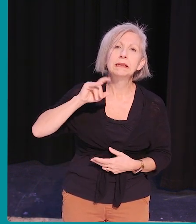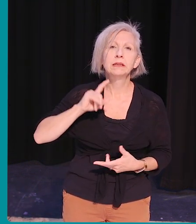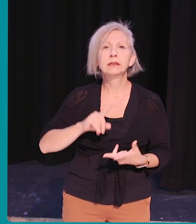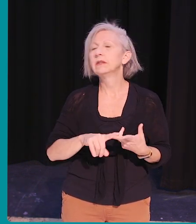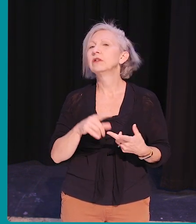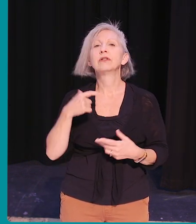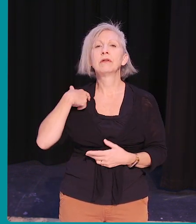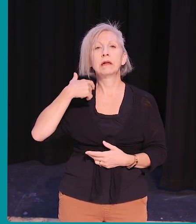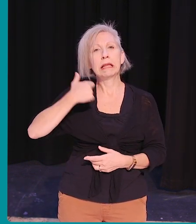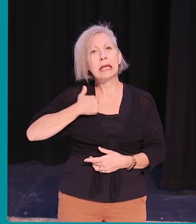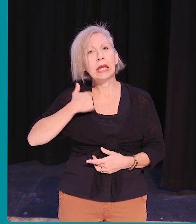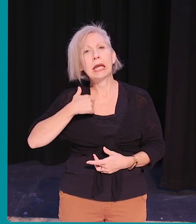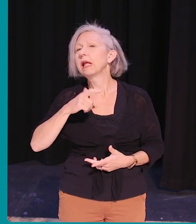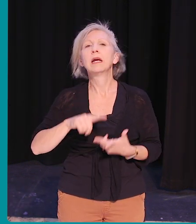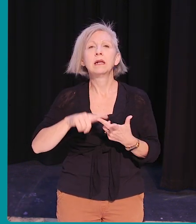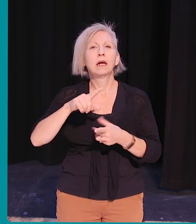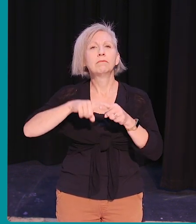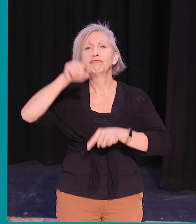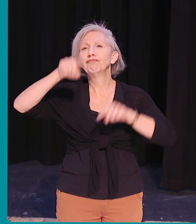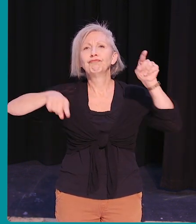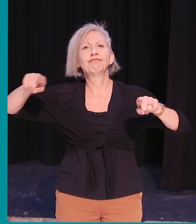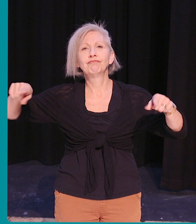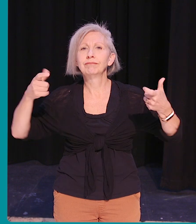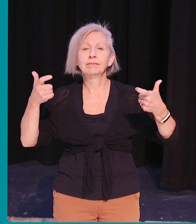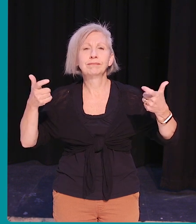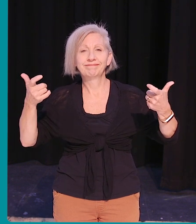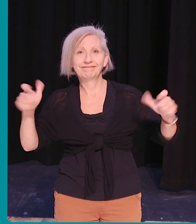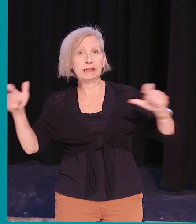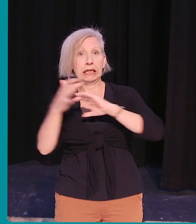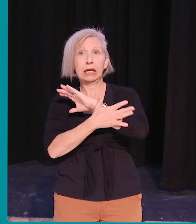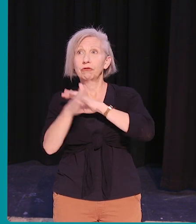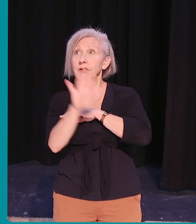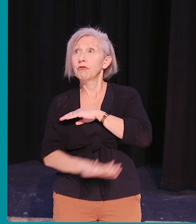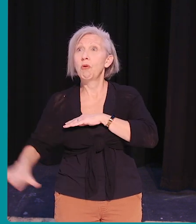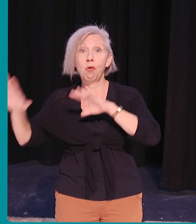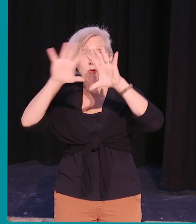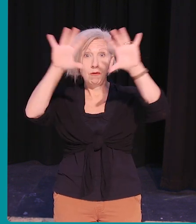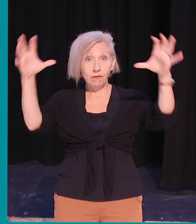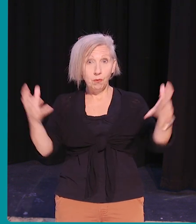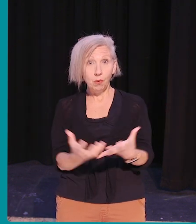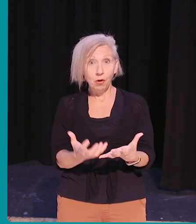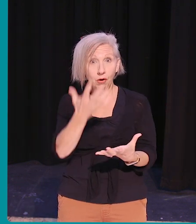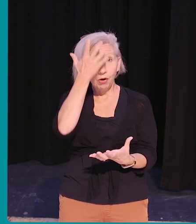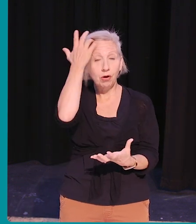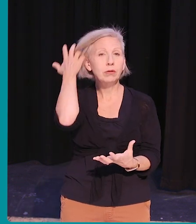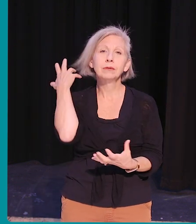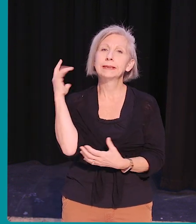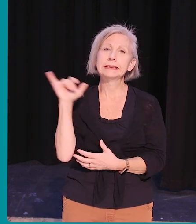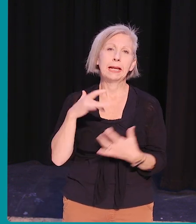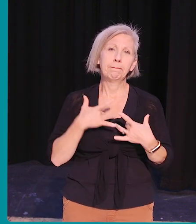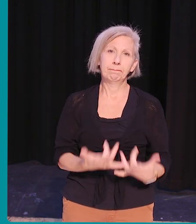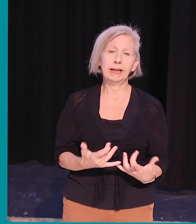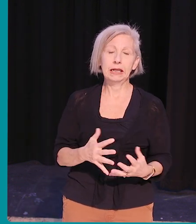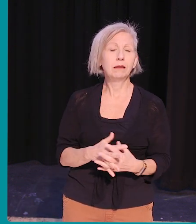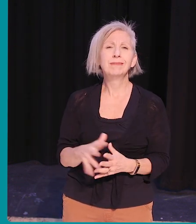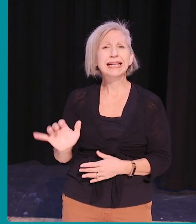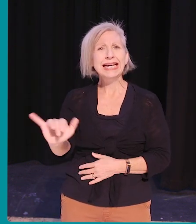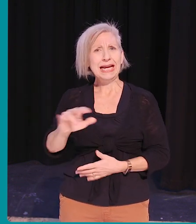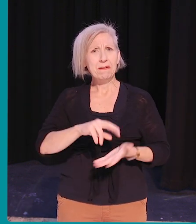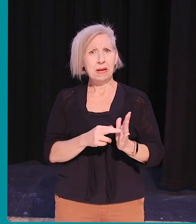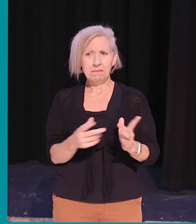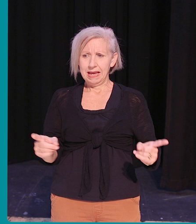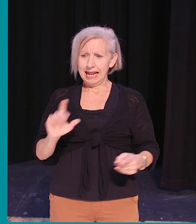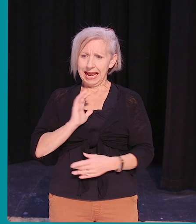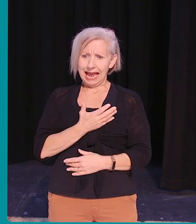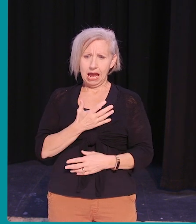it, Canada, the same similar patterns, right? It's not that we're not more productive, right? The combination of people plus machines has made the American